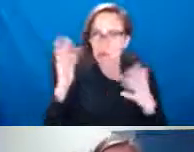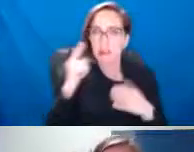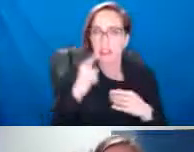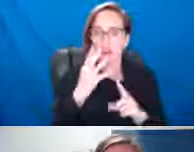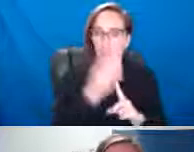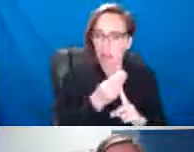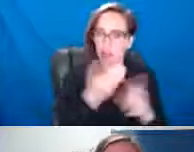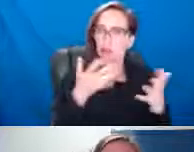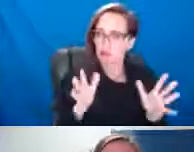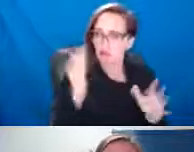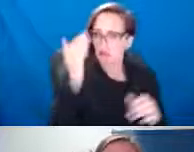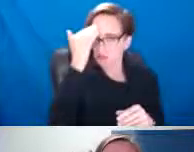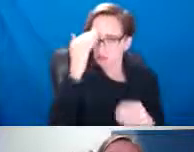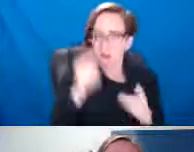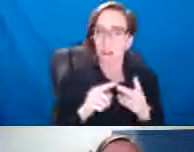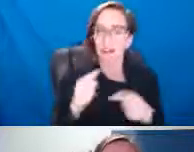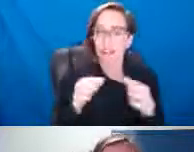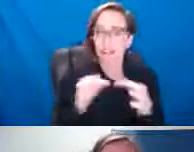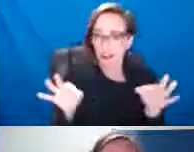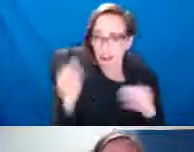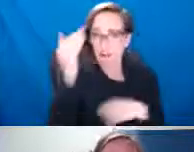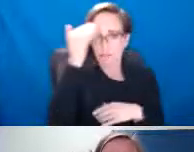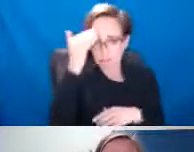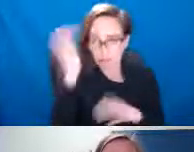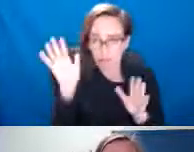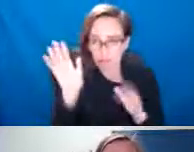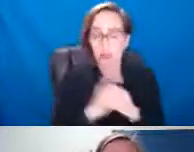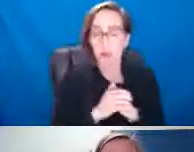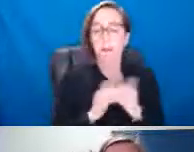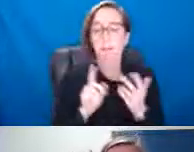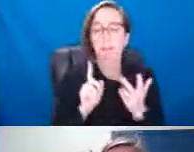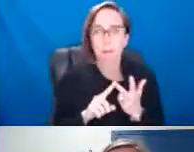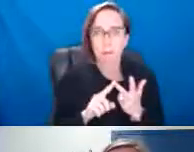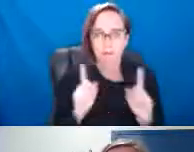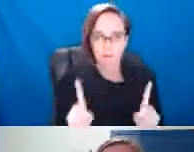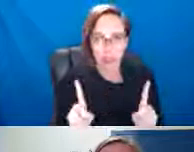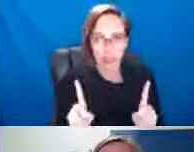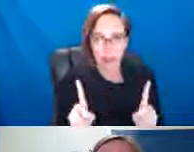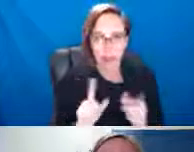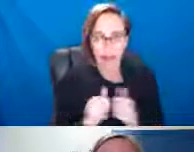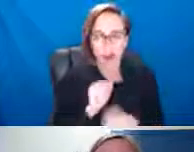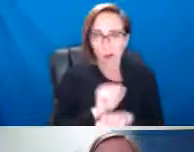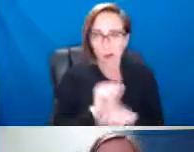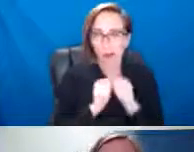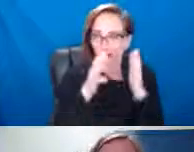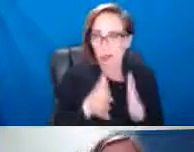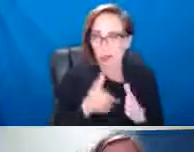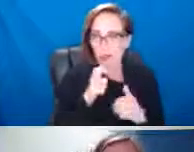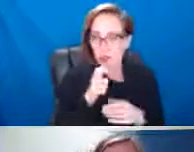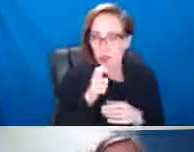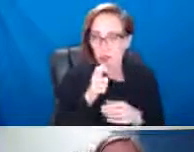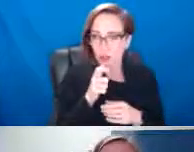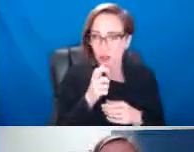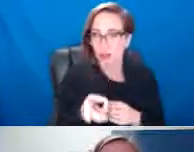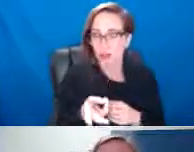did understand sign language, but I did not have any idea how to work with an individual who had a